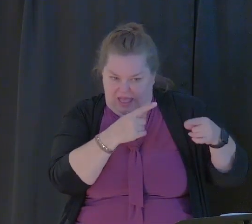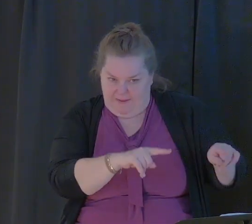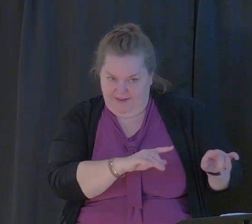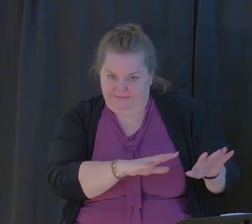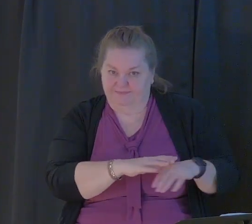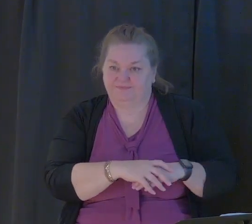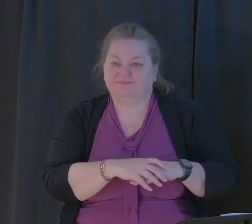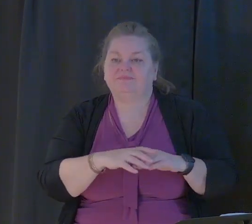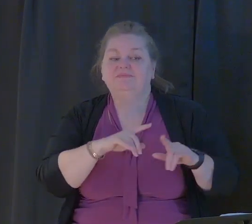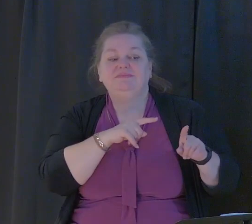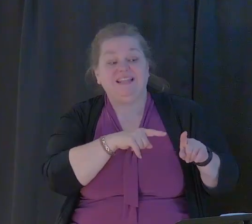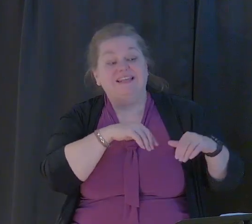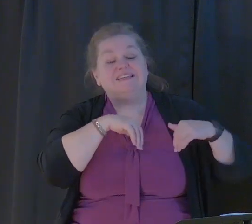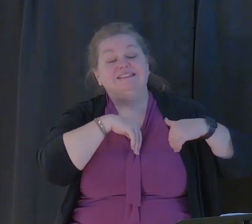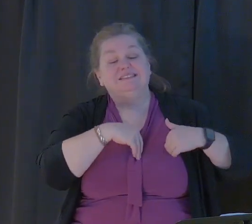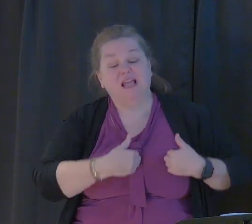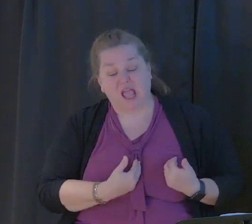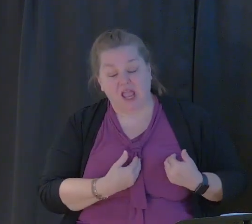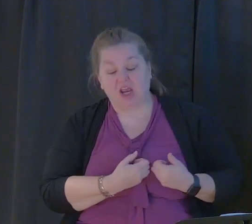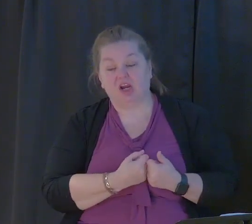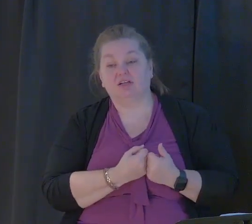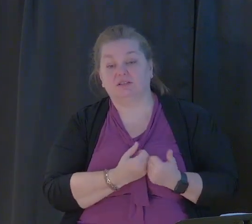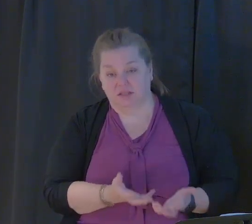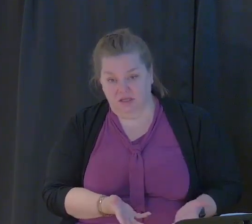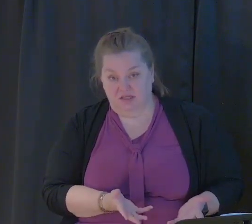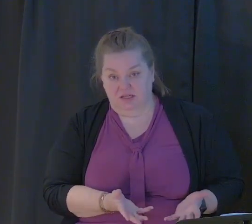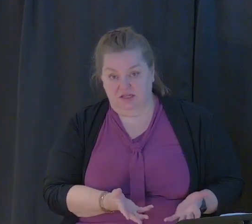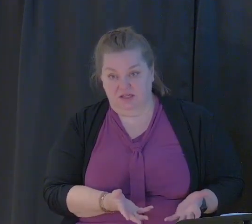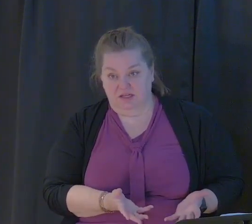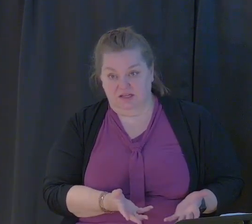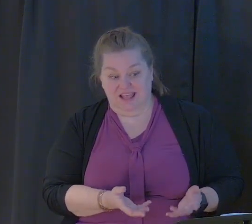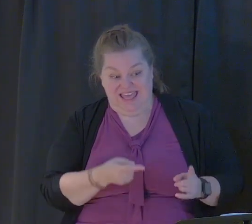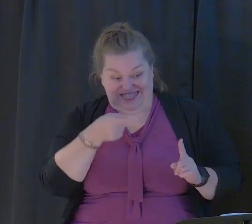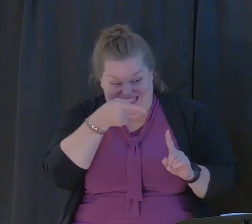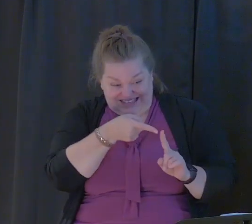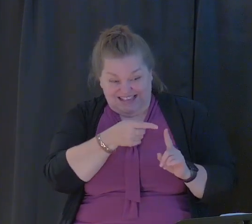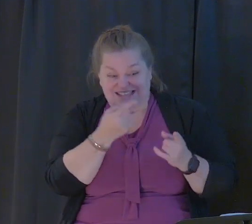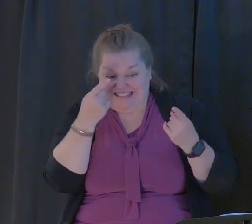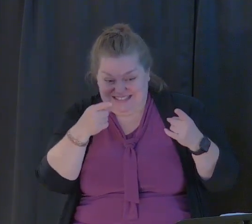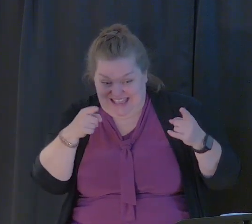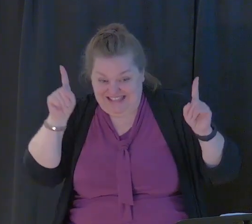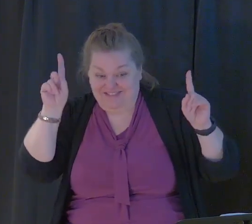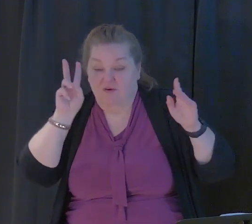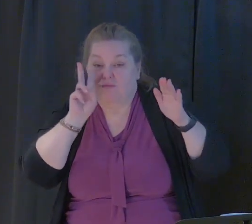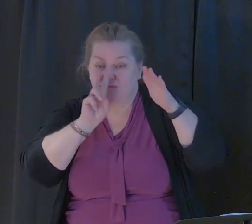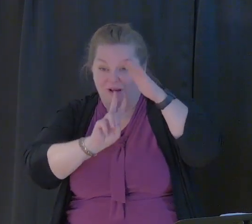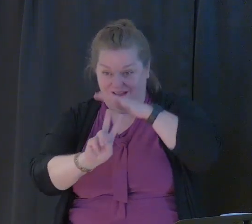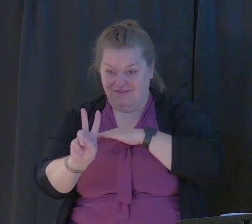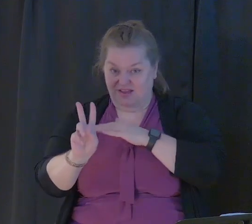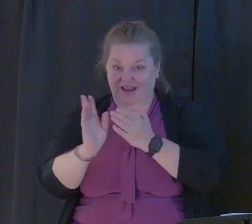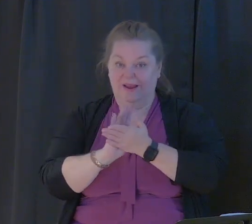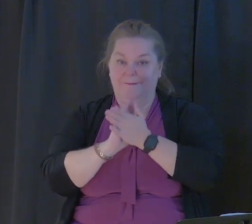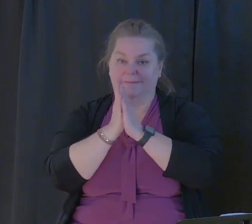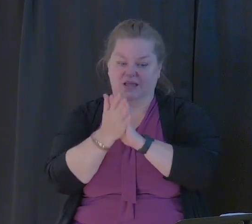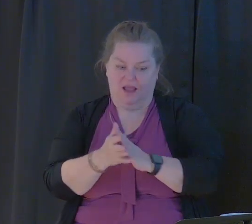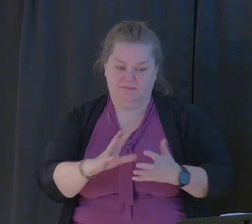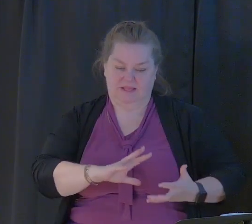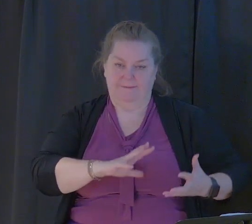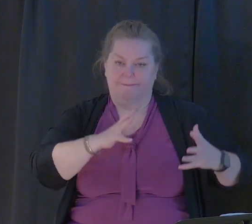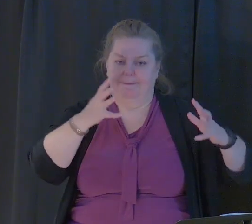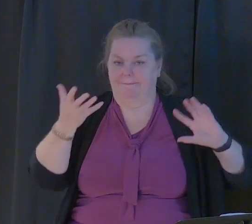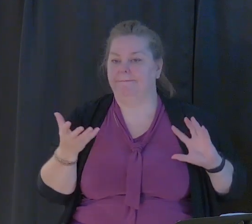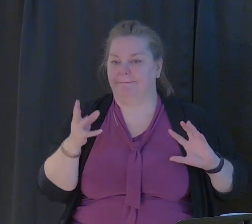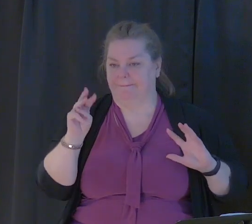And he's tired, he's run. The successful prophet becomes a mess.